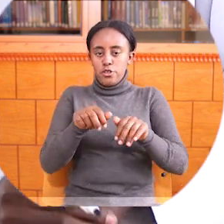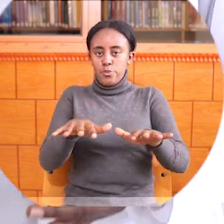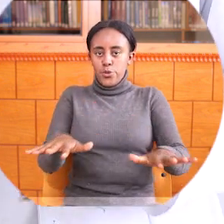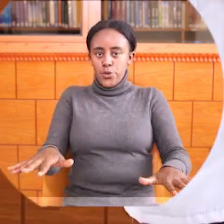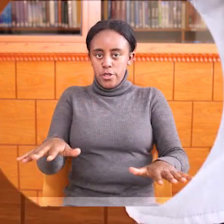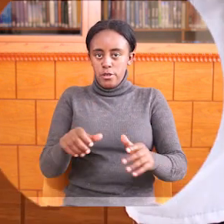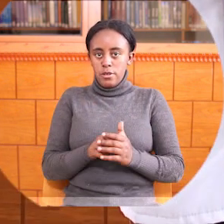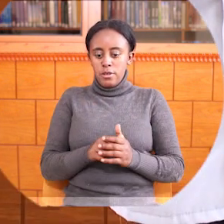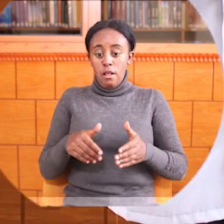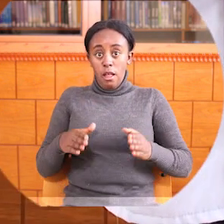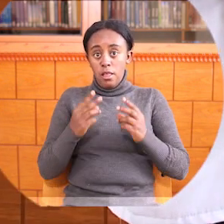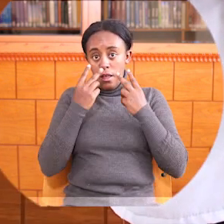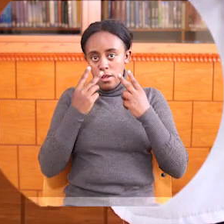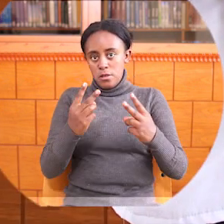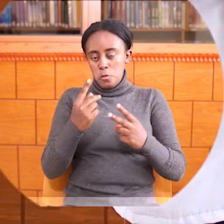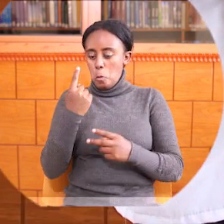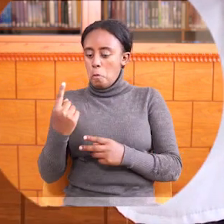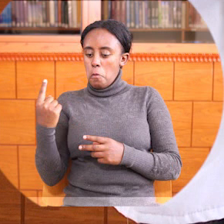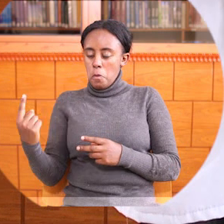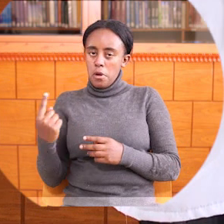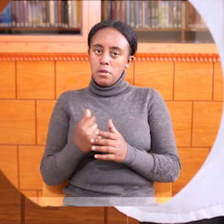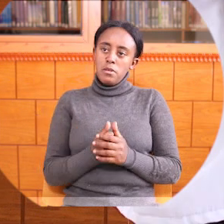distribution. Let us see one by one.